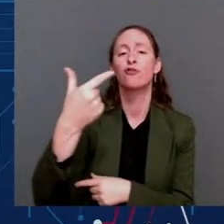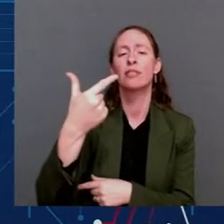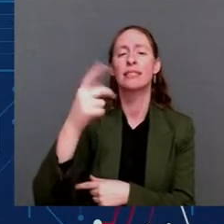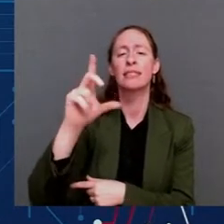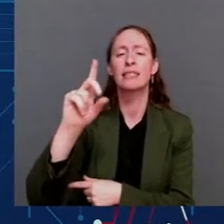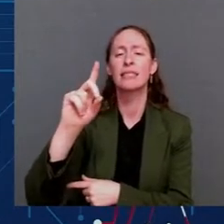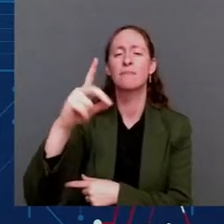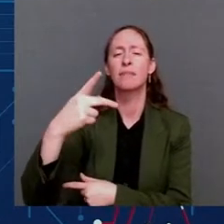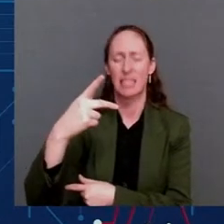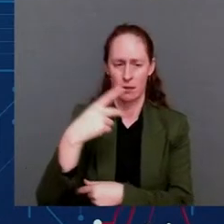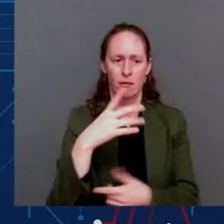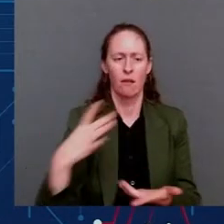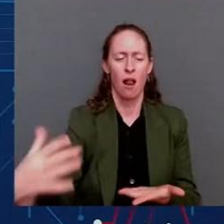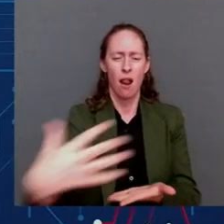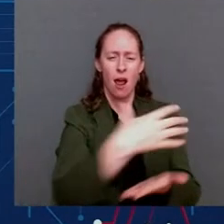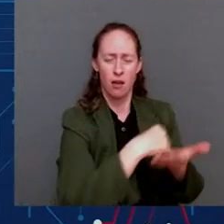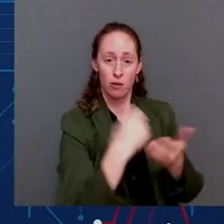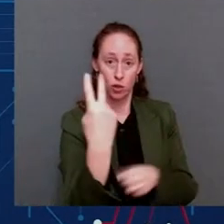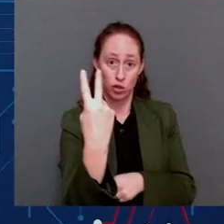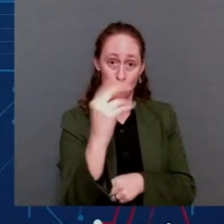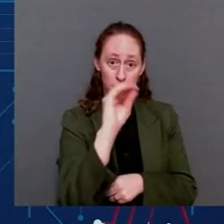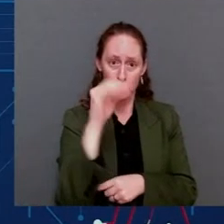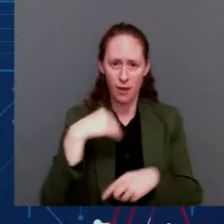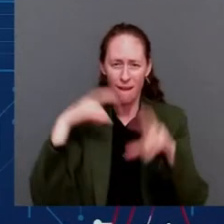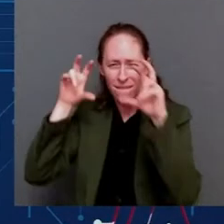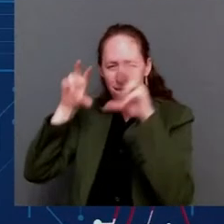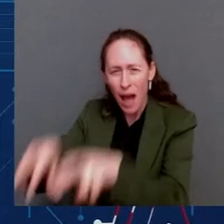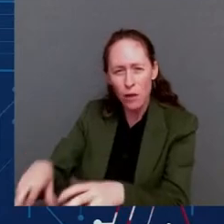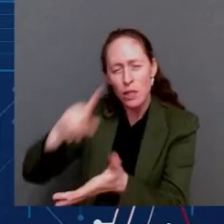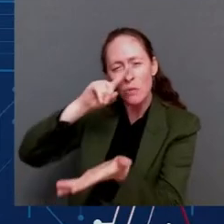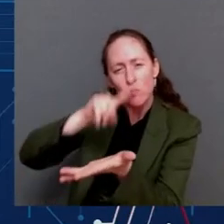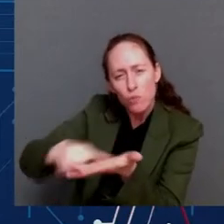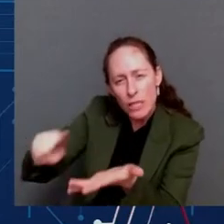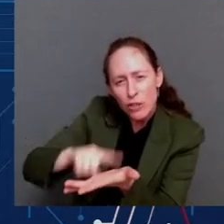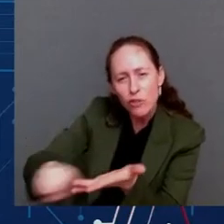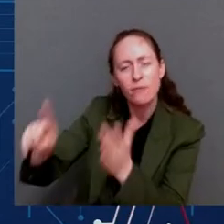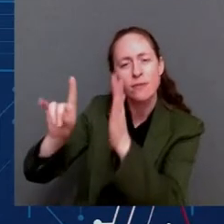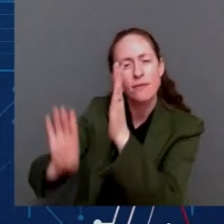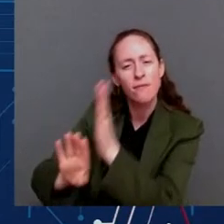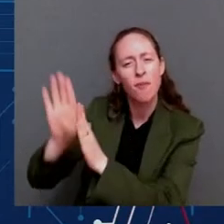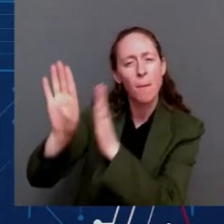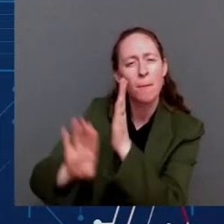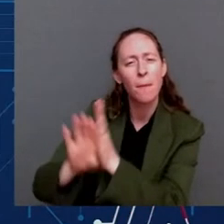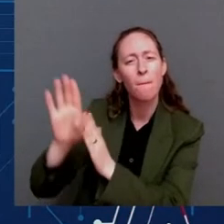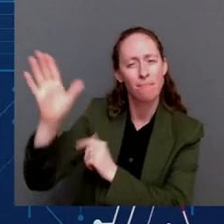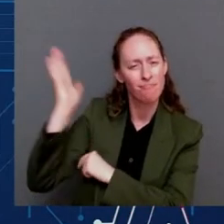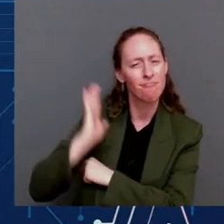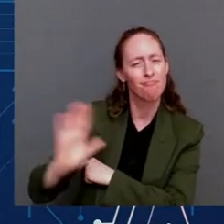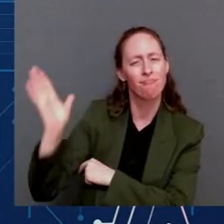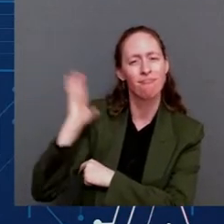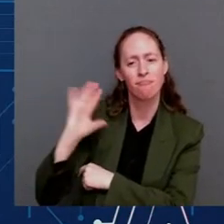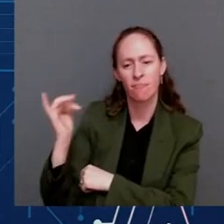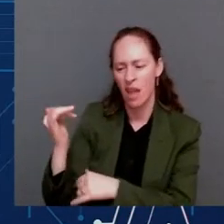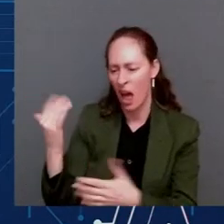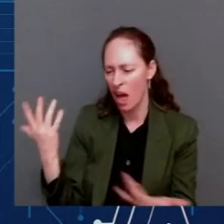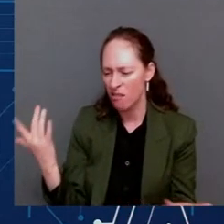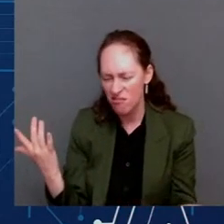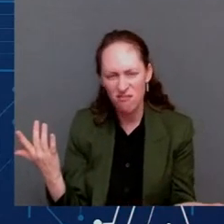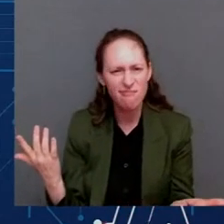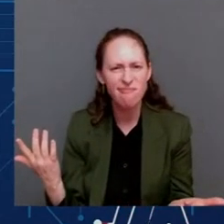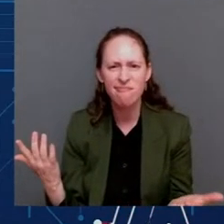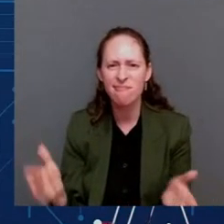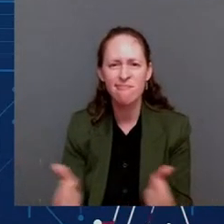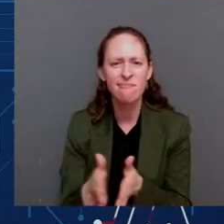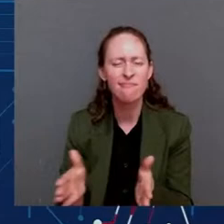0.7%. Other nations picked up that research. But that's not who we are. We're back in the game. There's not a thing we can't